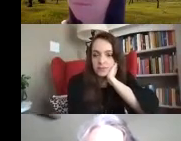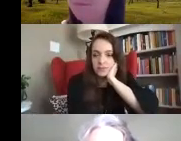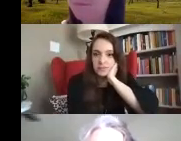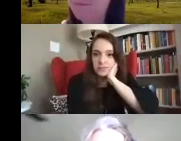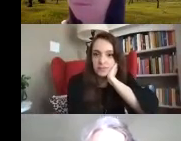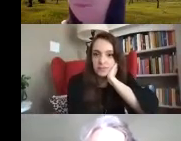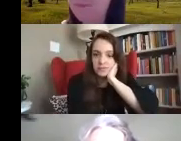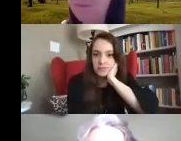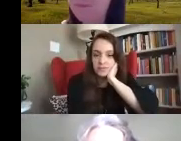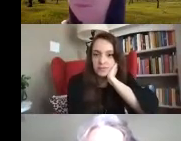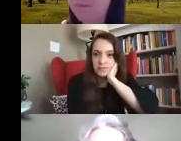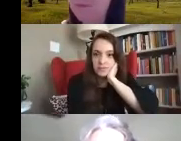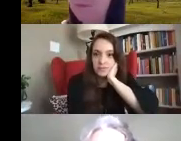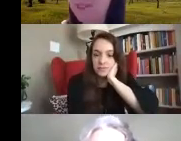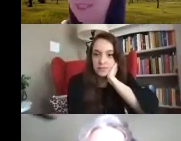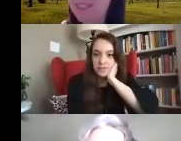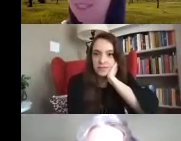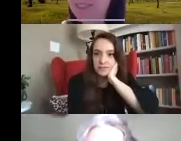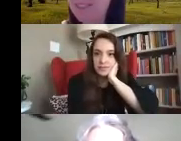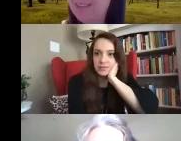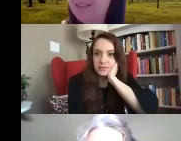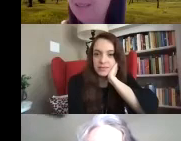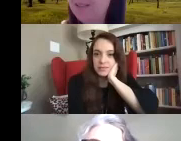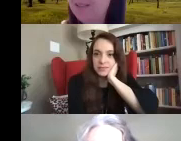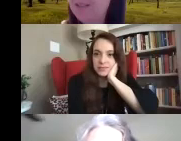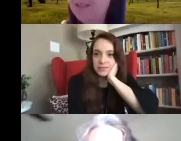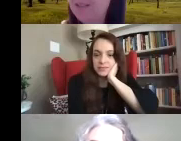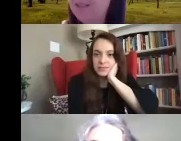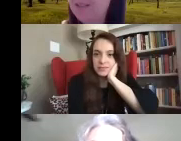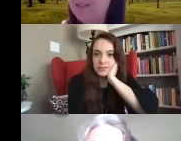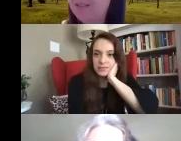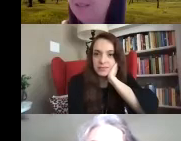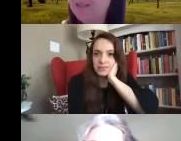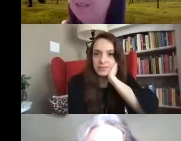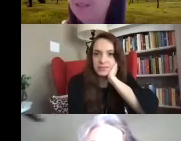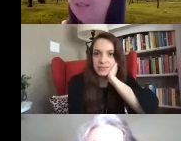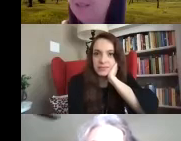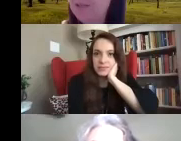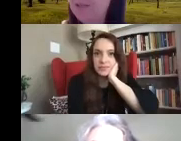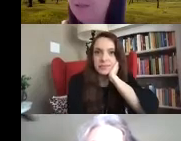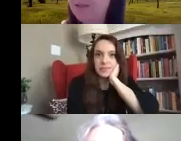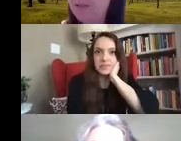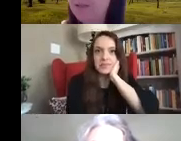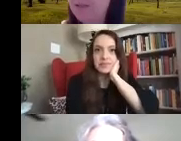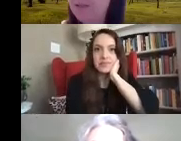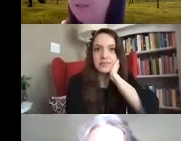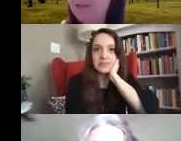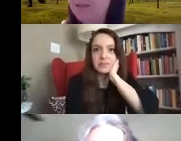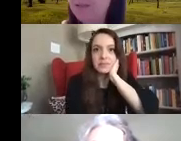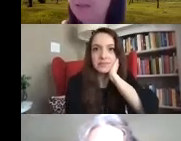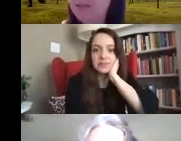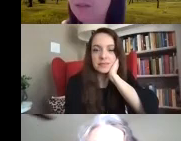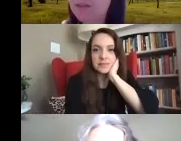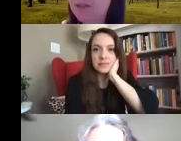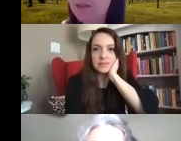think, as I remember the day, met with Kimberly. We went with Dean Akinwuntan's office and also Karen Schnell and talked with her